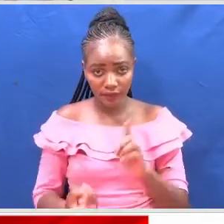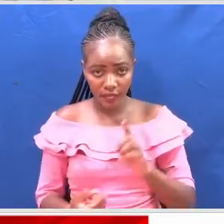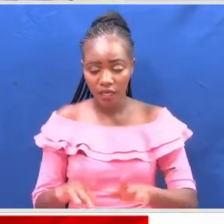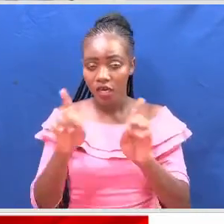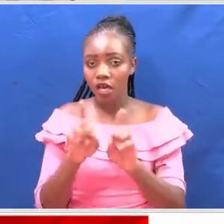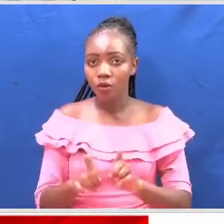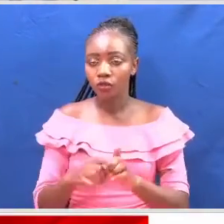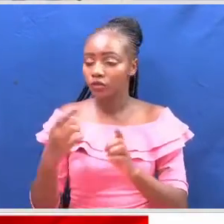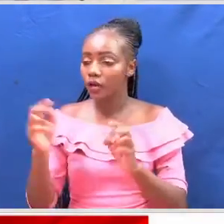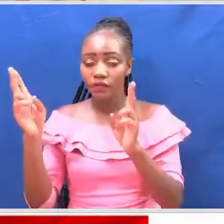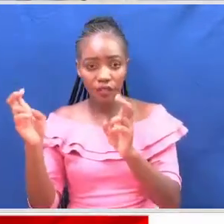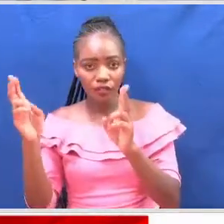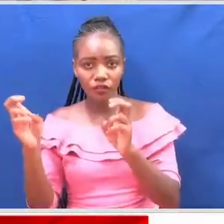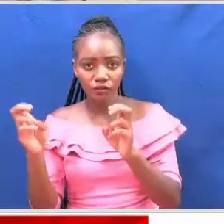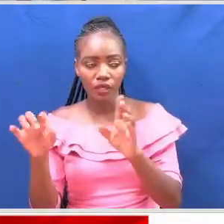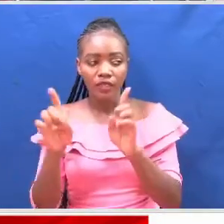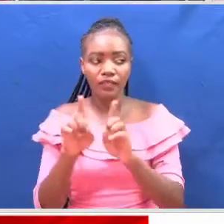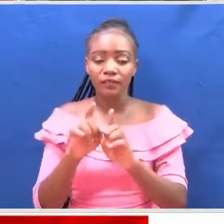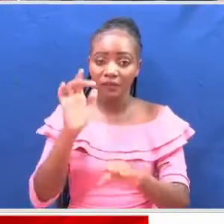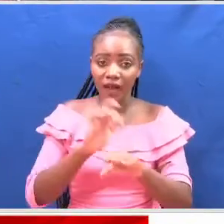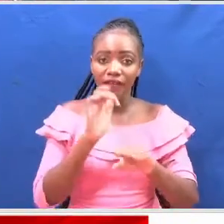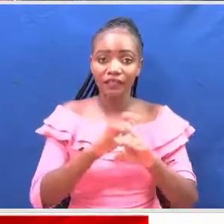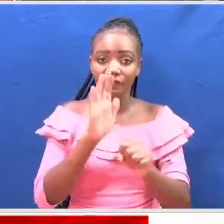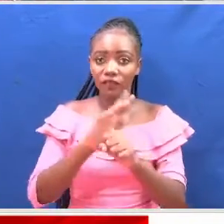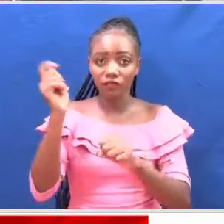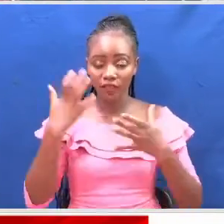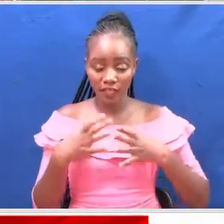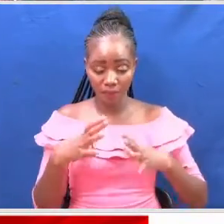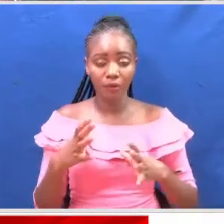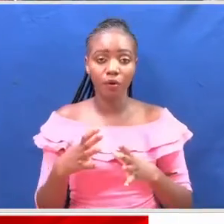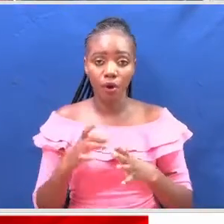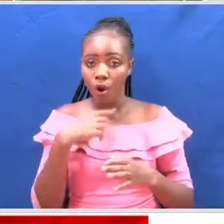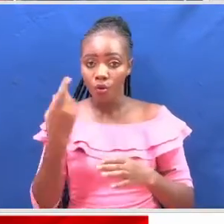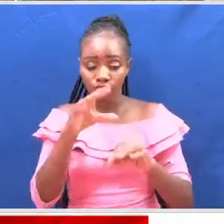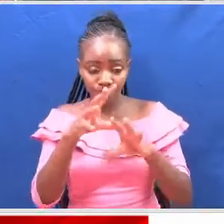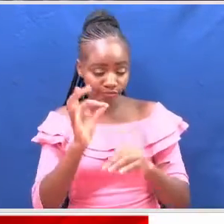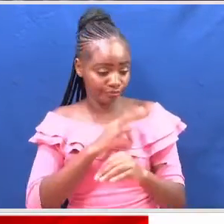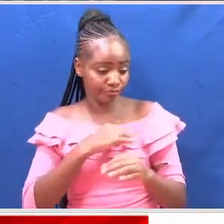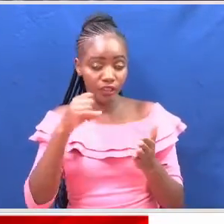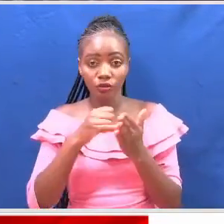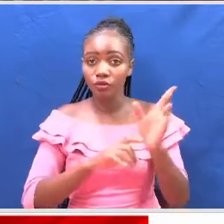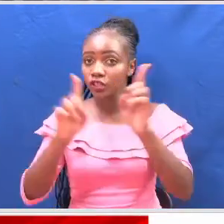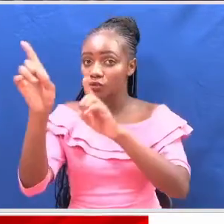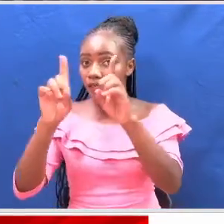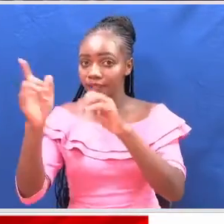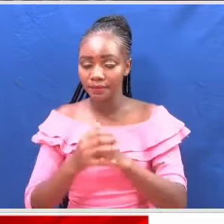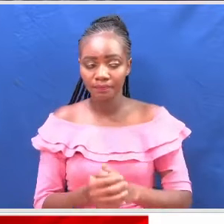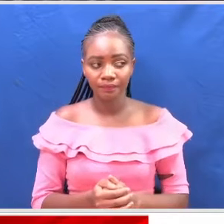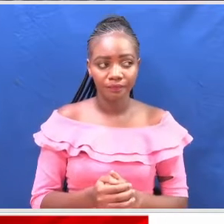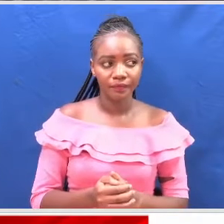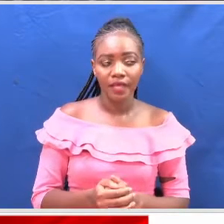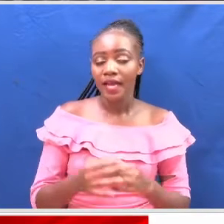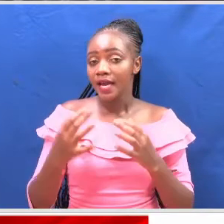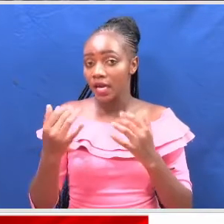The global pandemic crippling some of Kenya's most top revenue earners, including tourism. You take something like